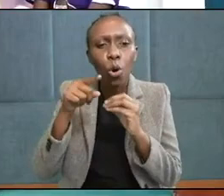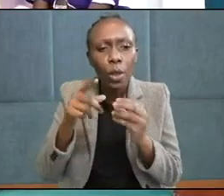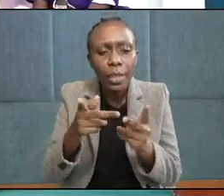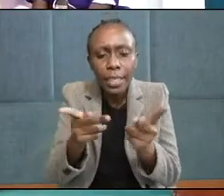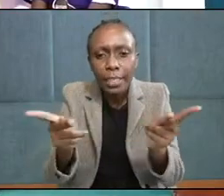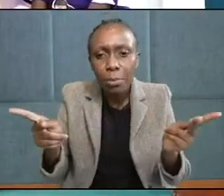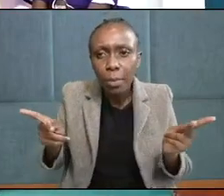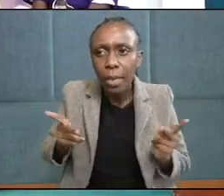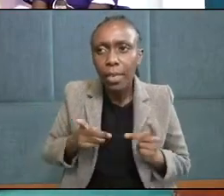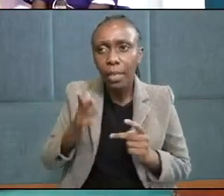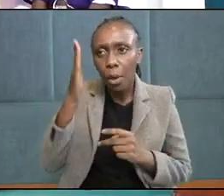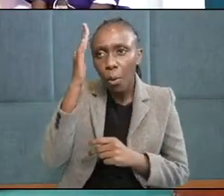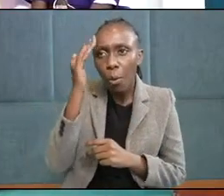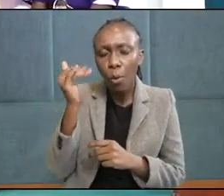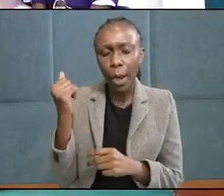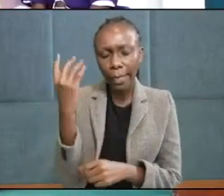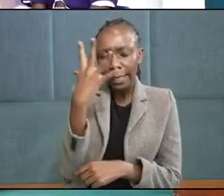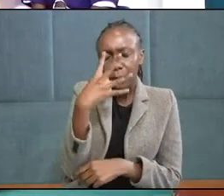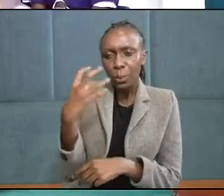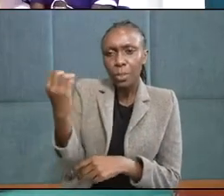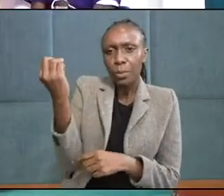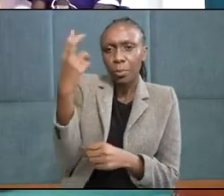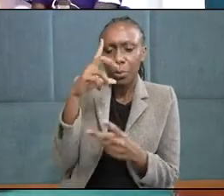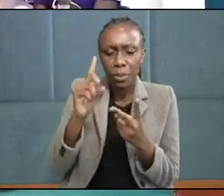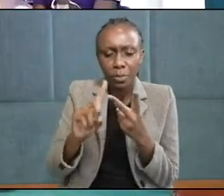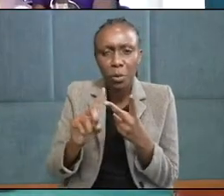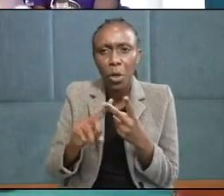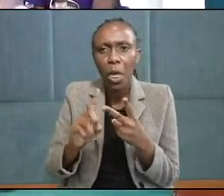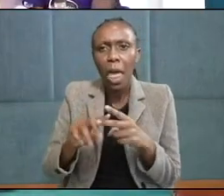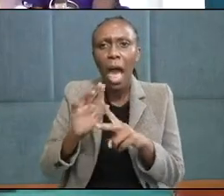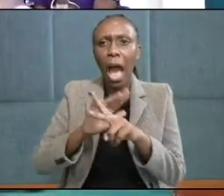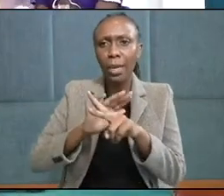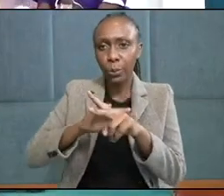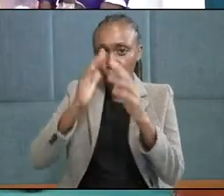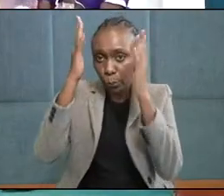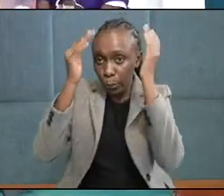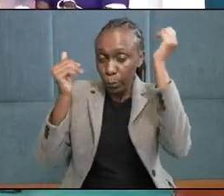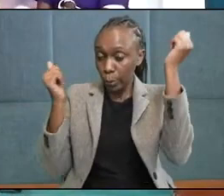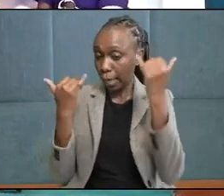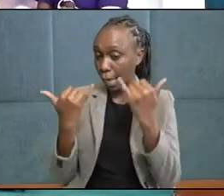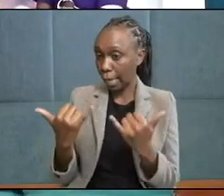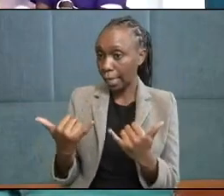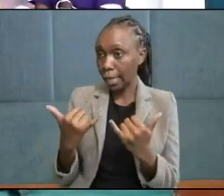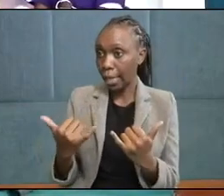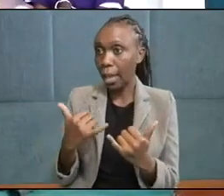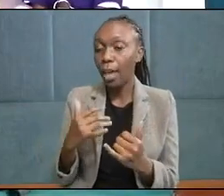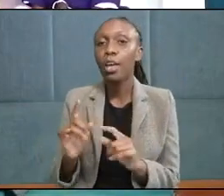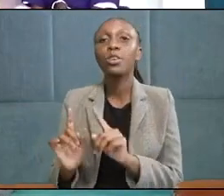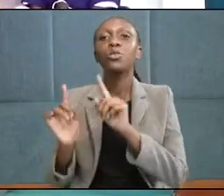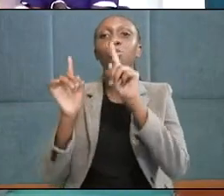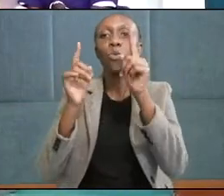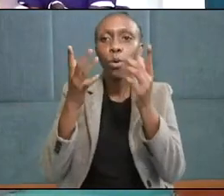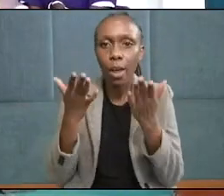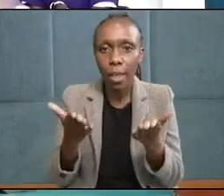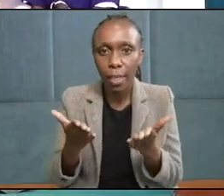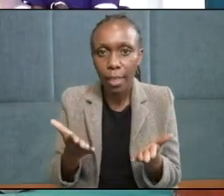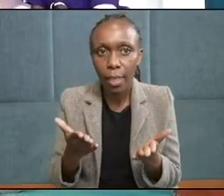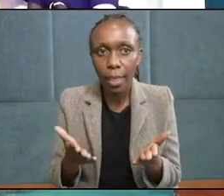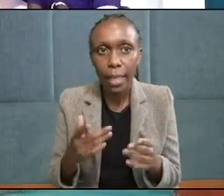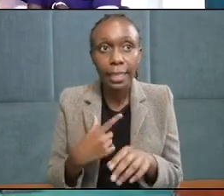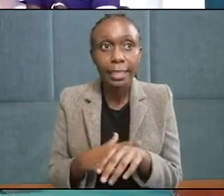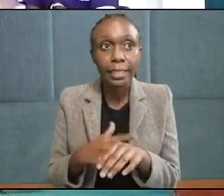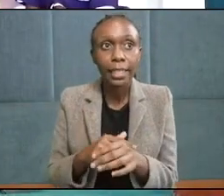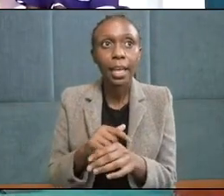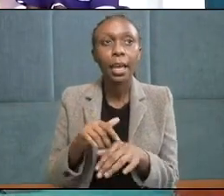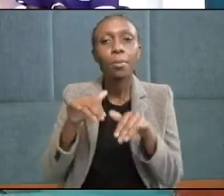like he said, it was beautiful, it had good soldiers, and now he was there. And as Paul was